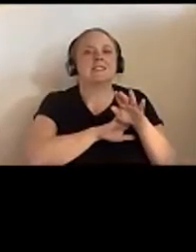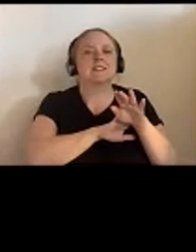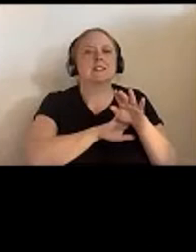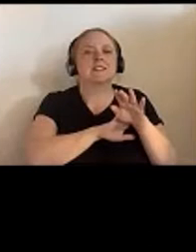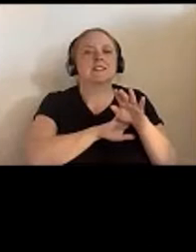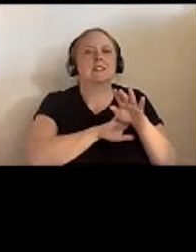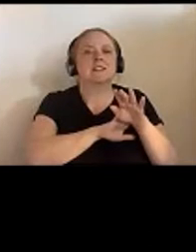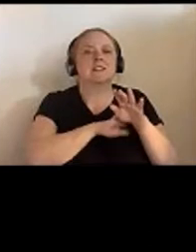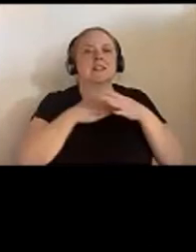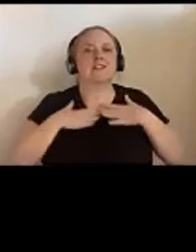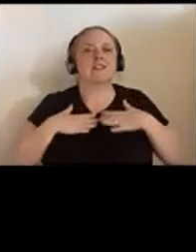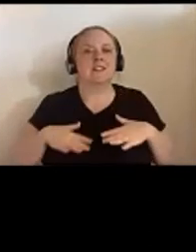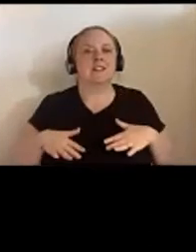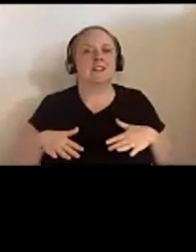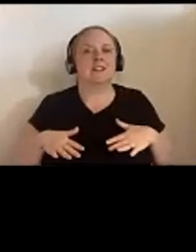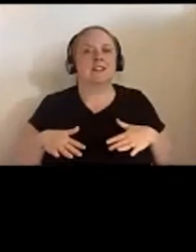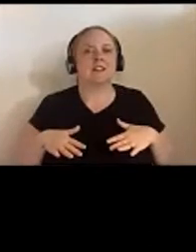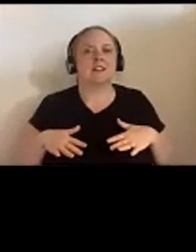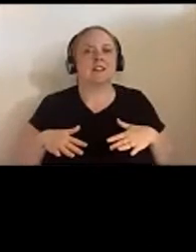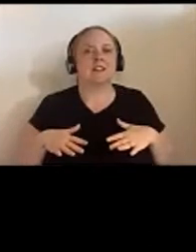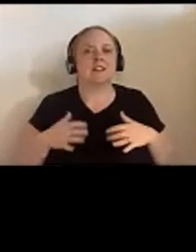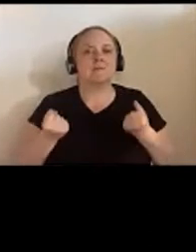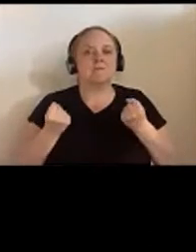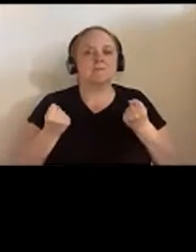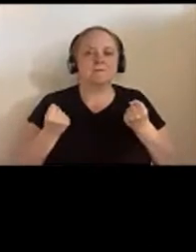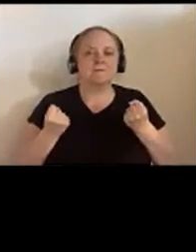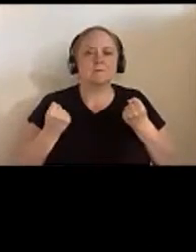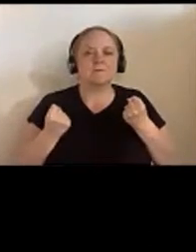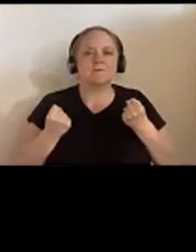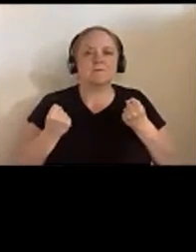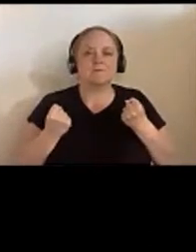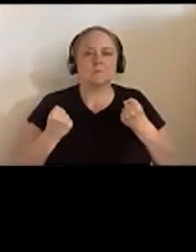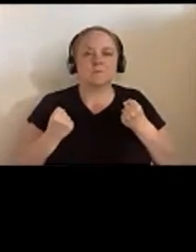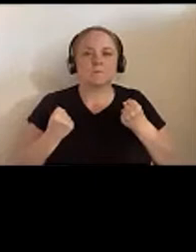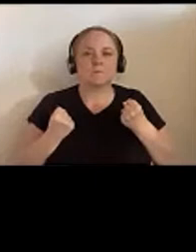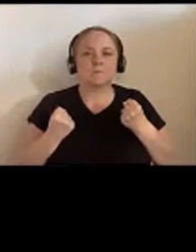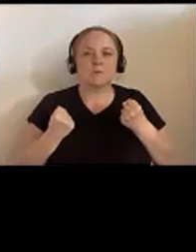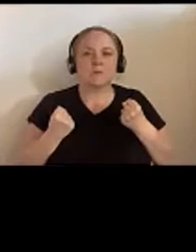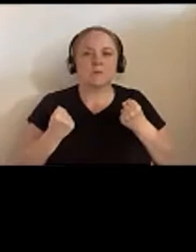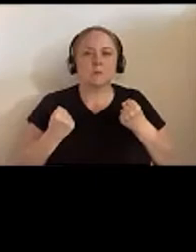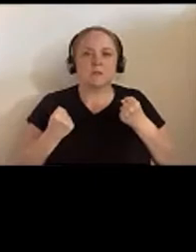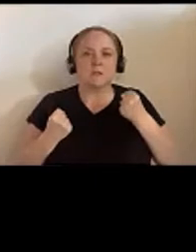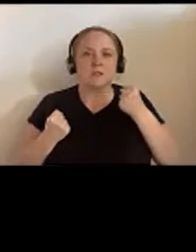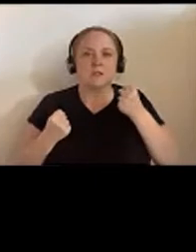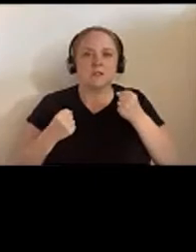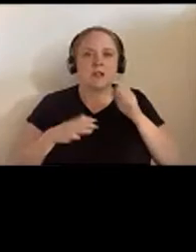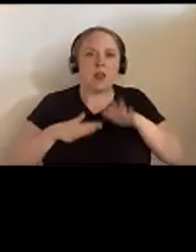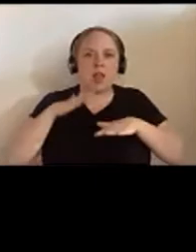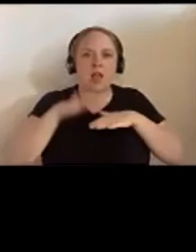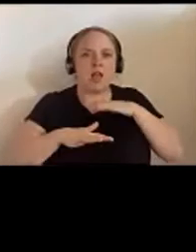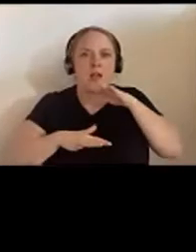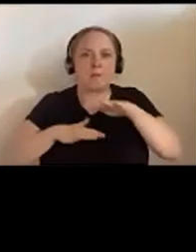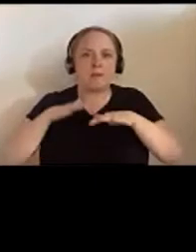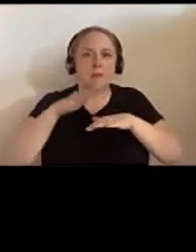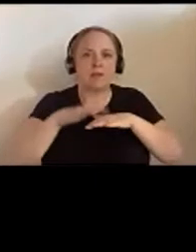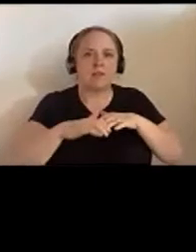the image just has these clenched fists and is climbing these stairs